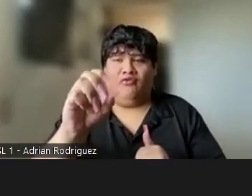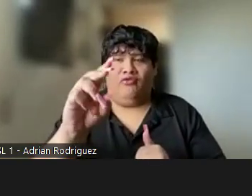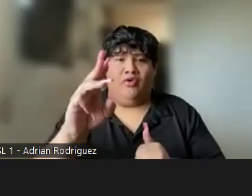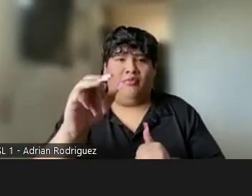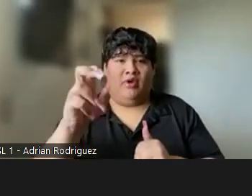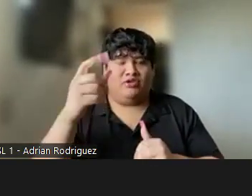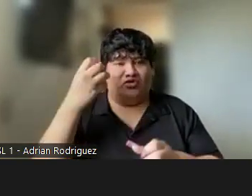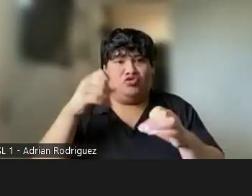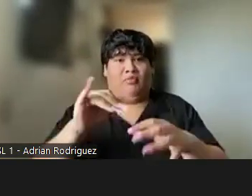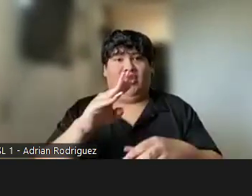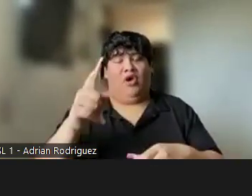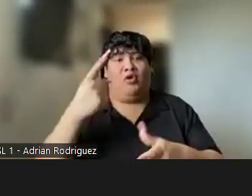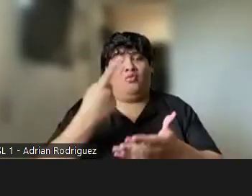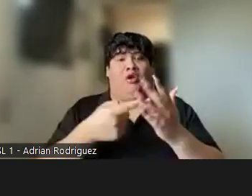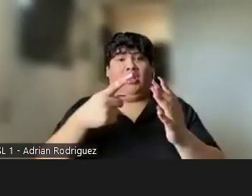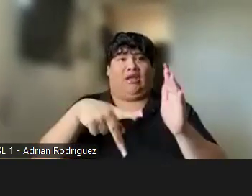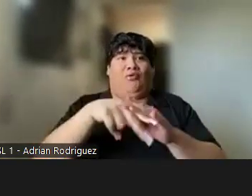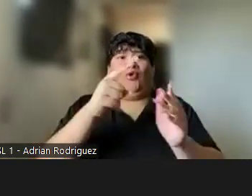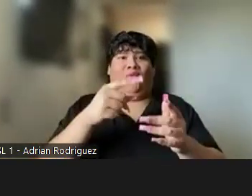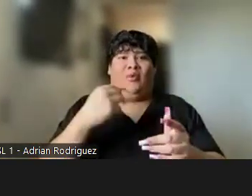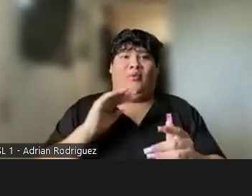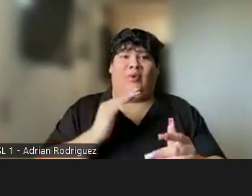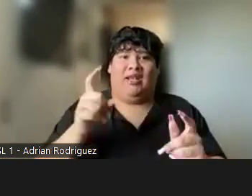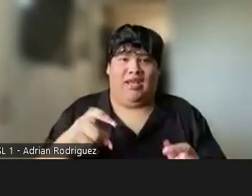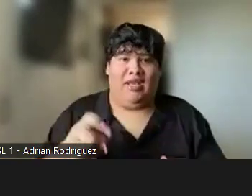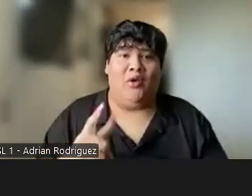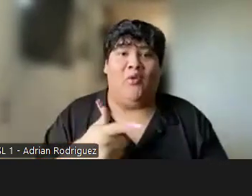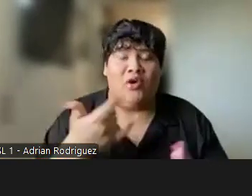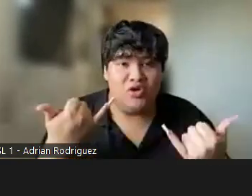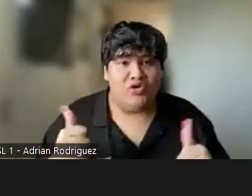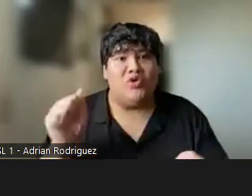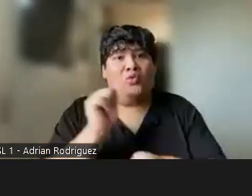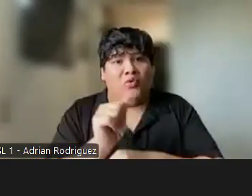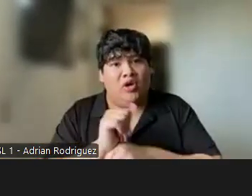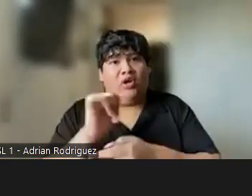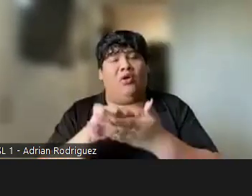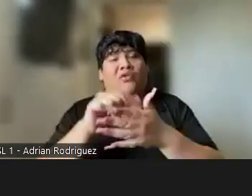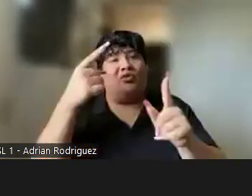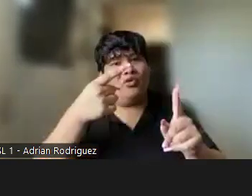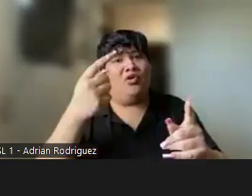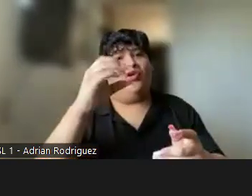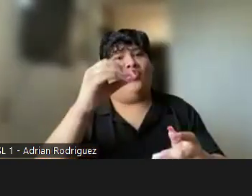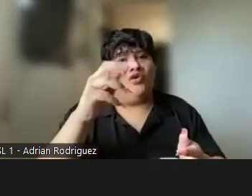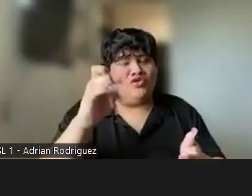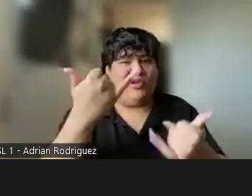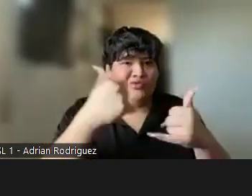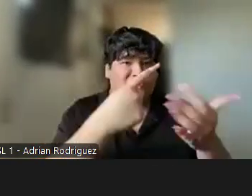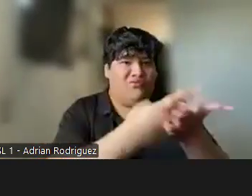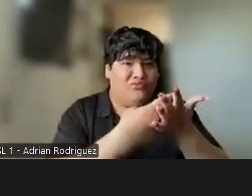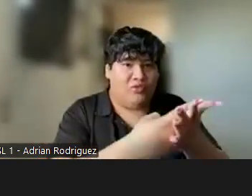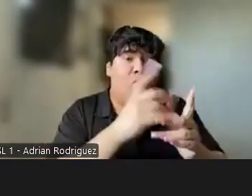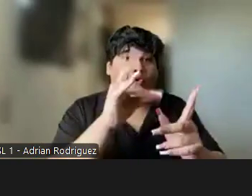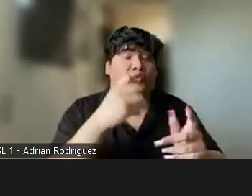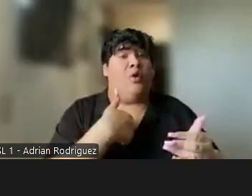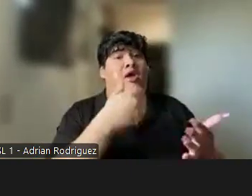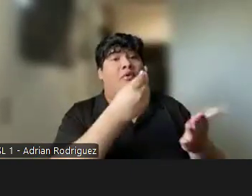in the bucket of what we need, but well, we haven't. We are still working with the federal government on the contract. So I appreciate. Okay. We do have an award, but the